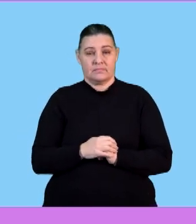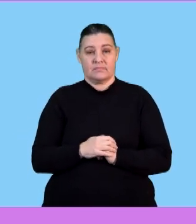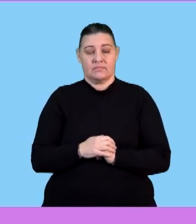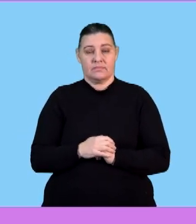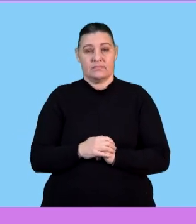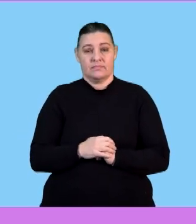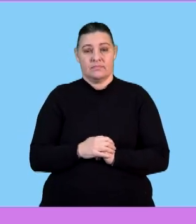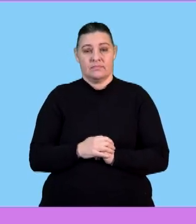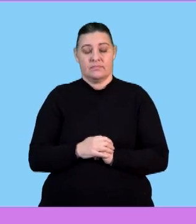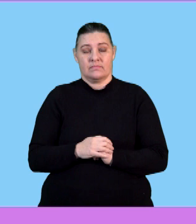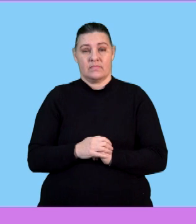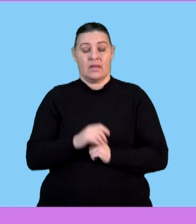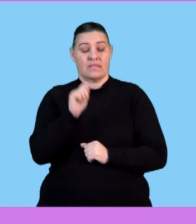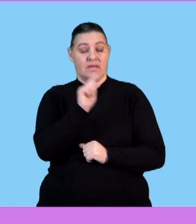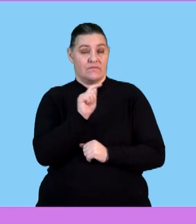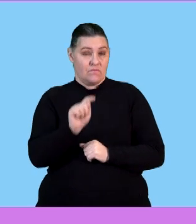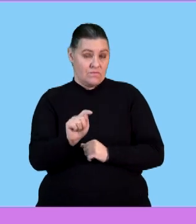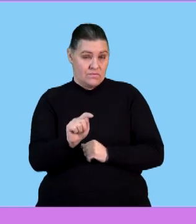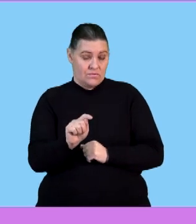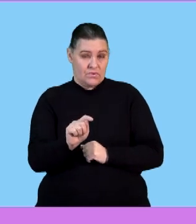general conversion. Therefore,